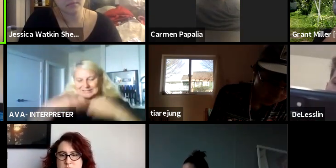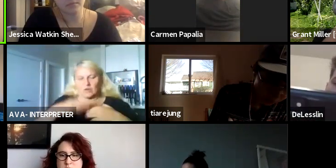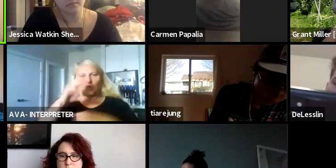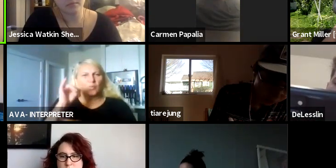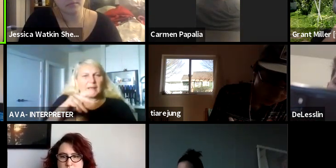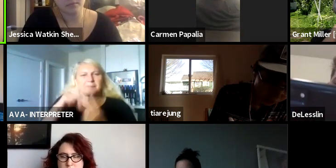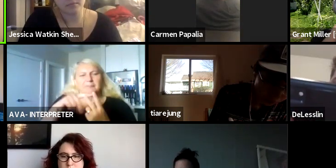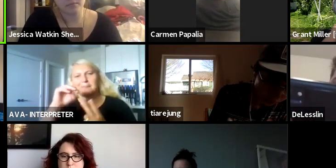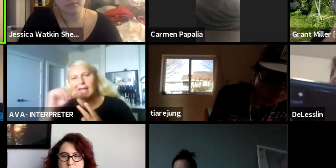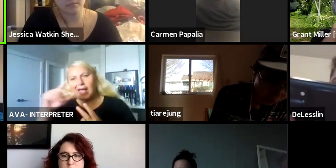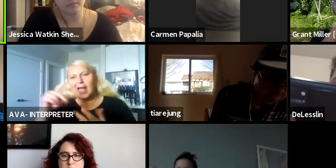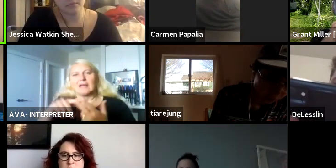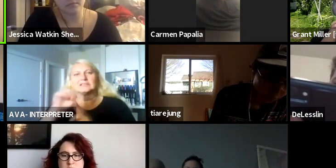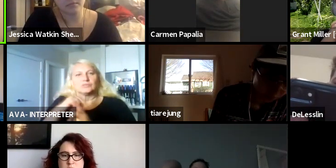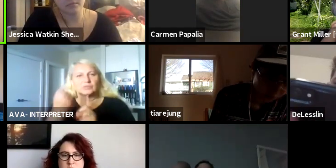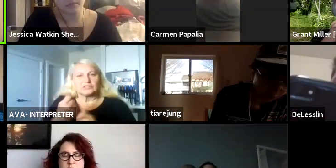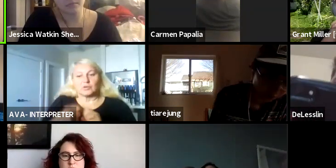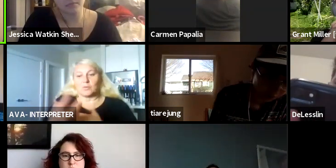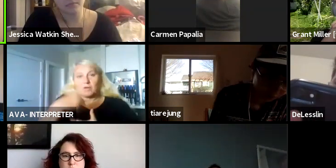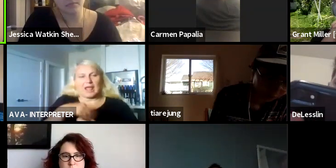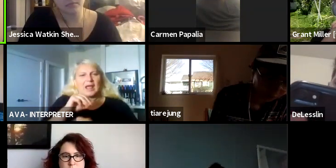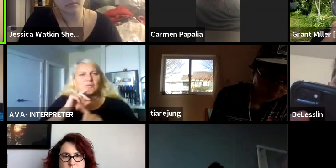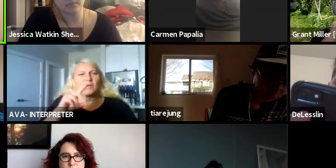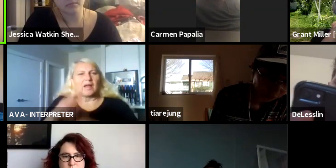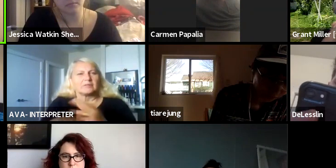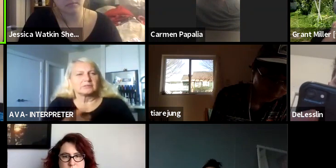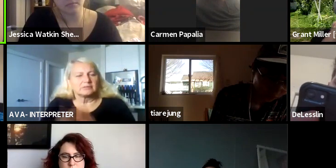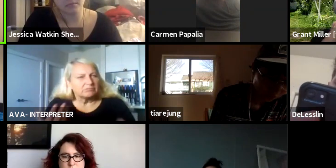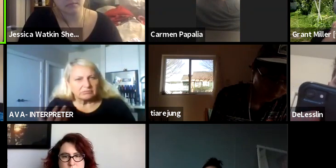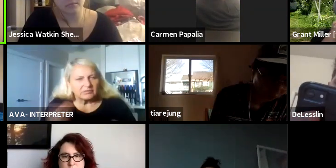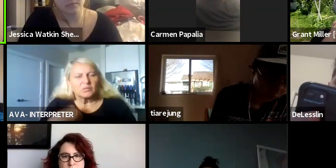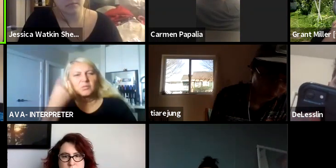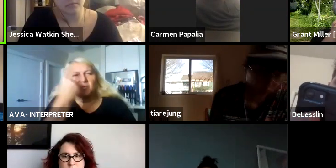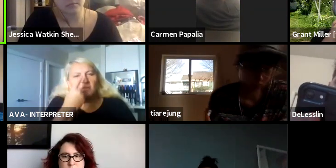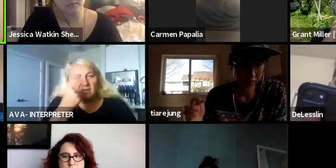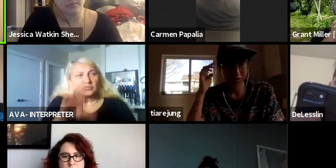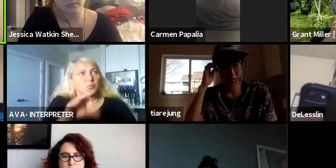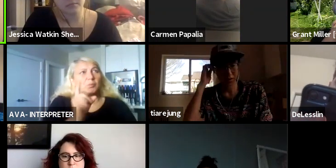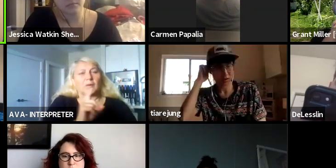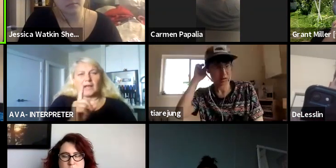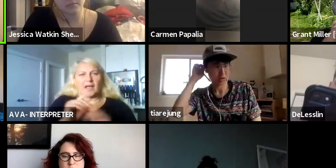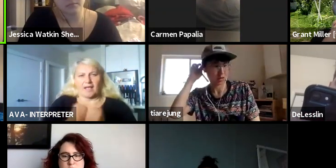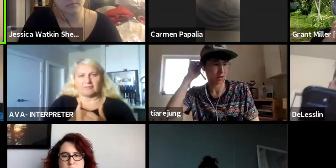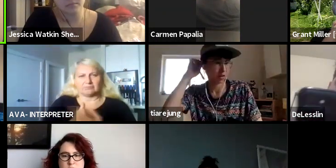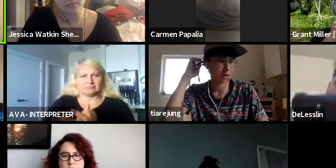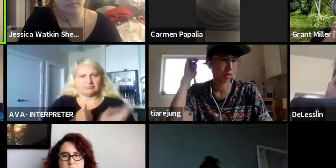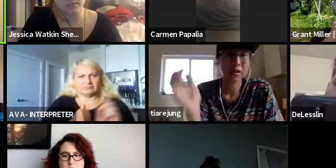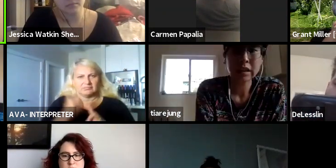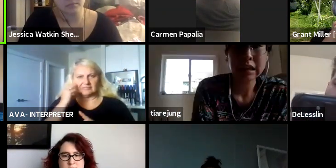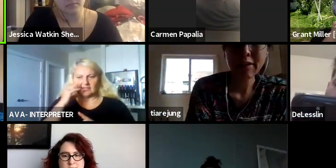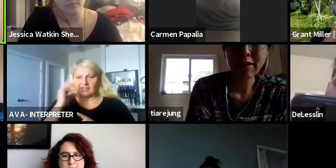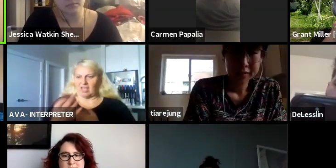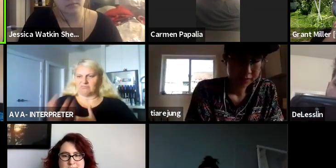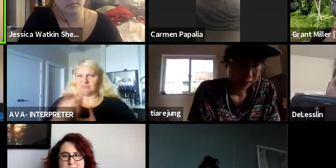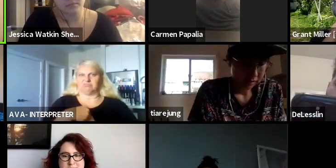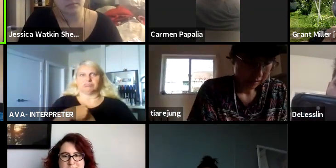disabled contexts, embodiments, and realities? Where and how have you experienced this